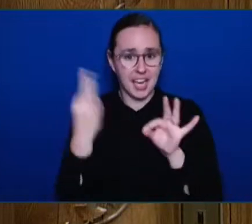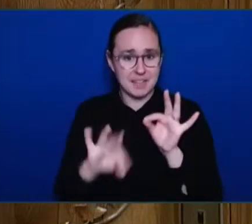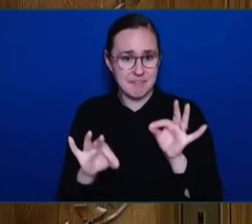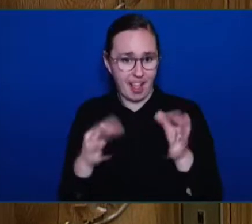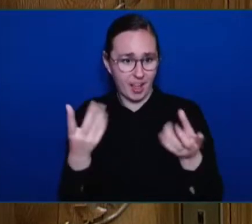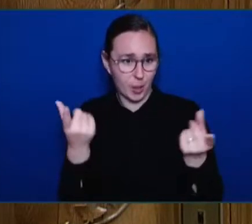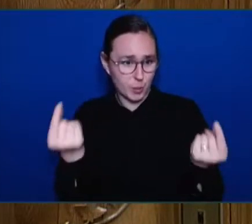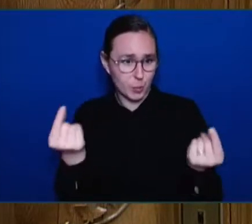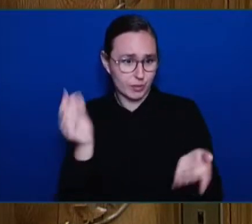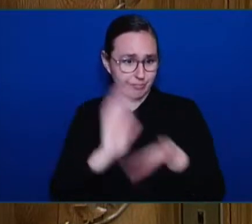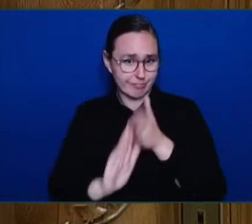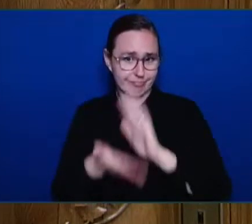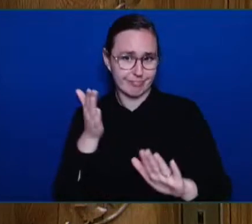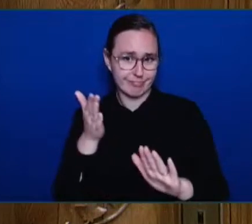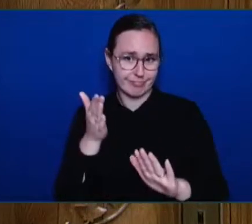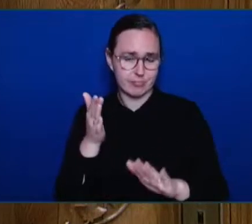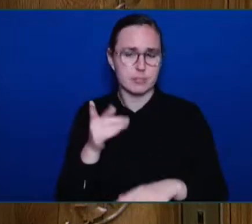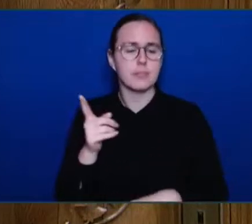Members will come to order.